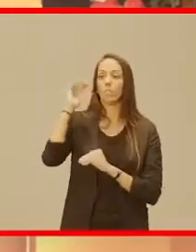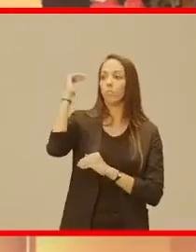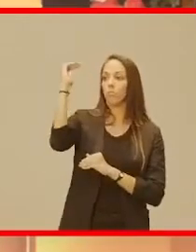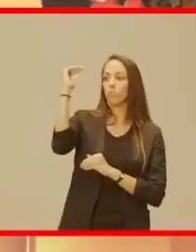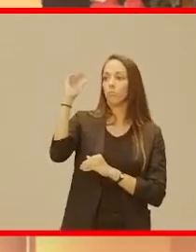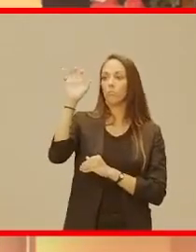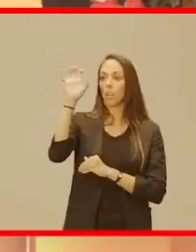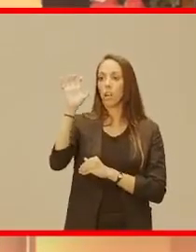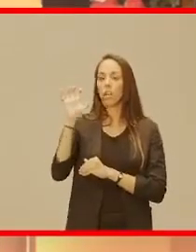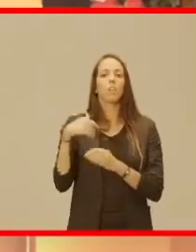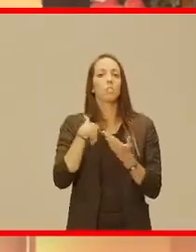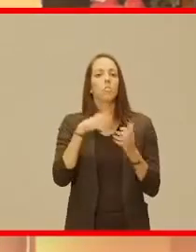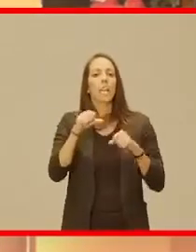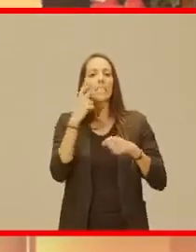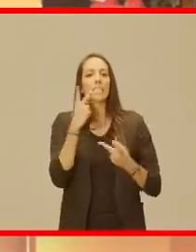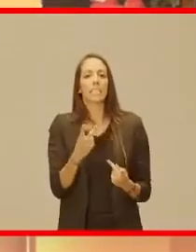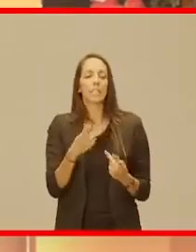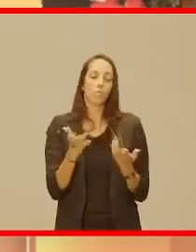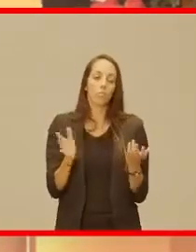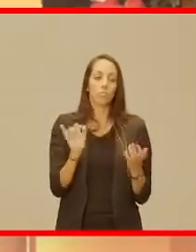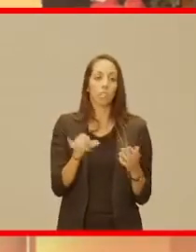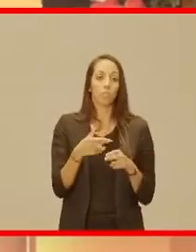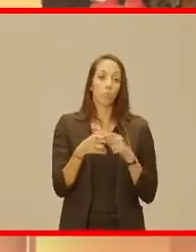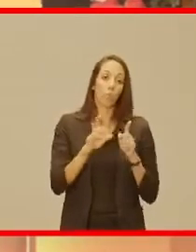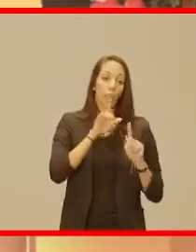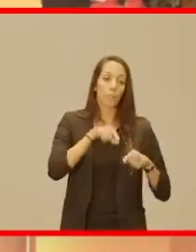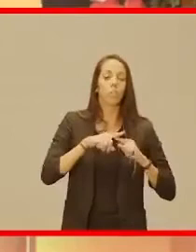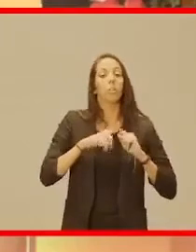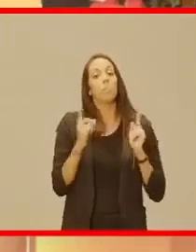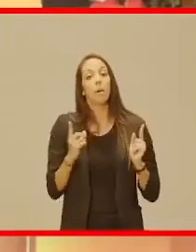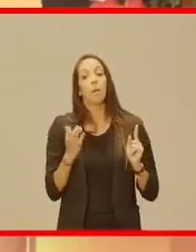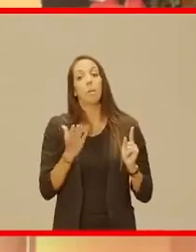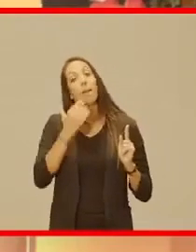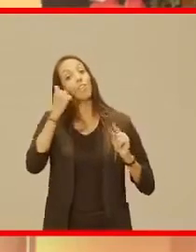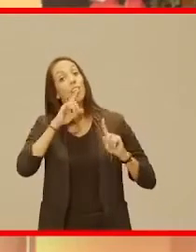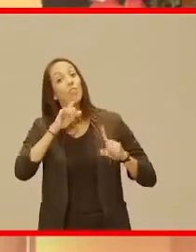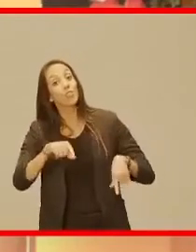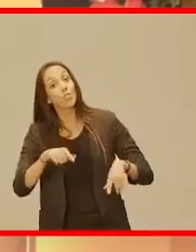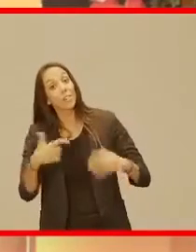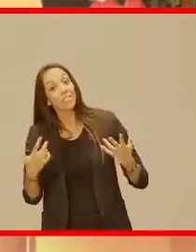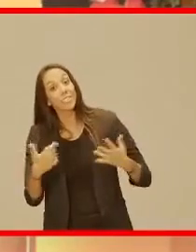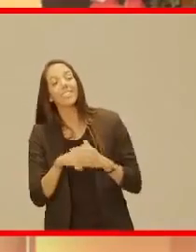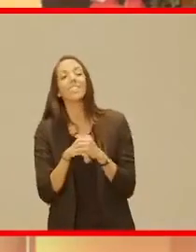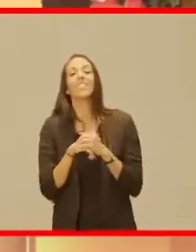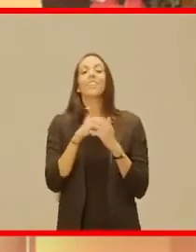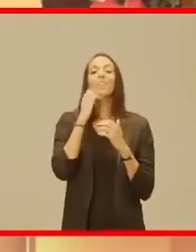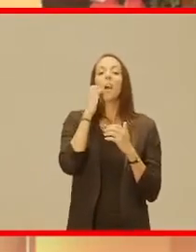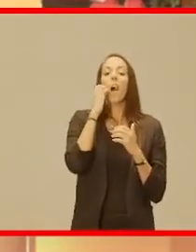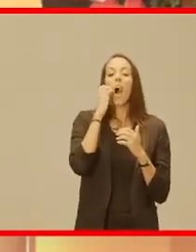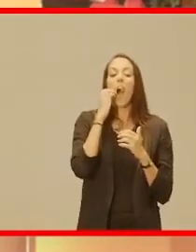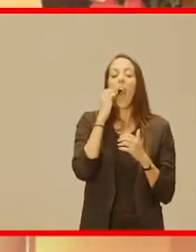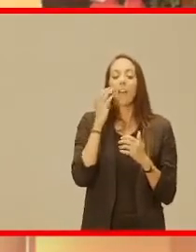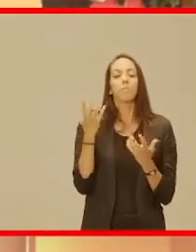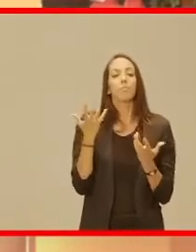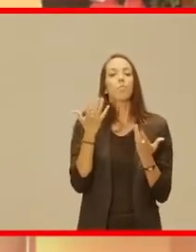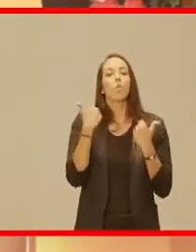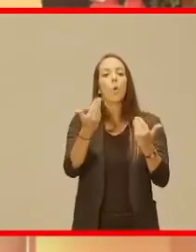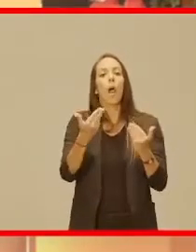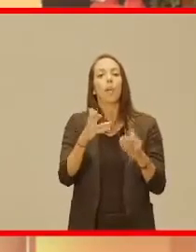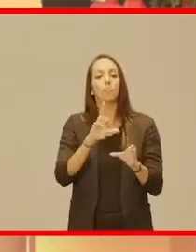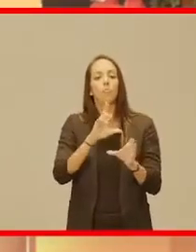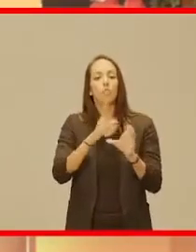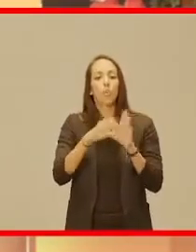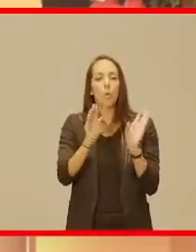So that's sort of the short answer. But the better answer is, join an organization, be it